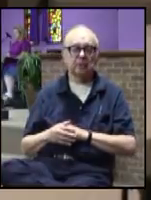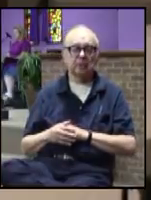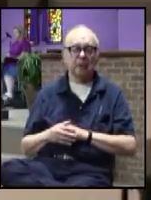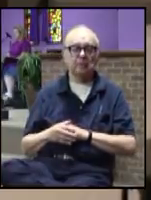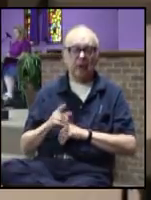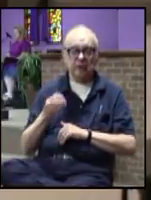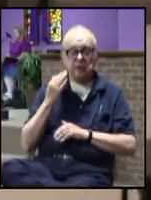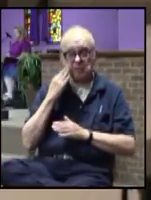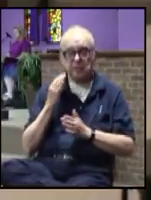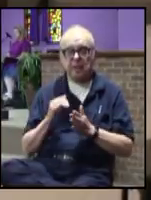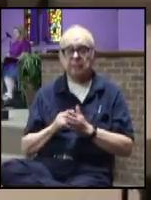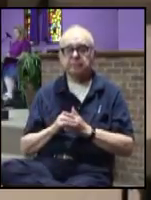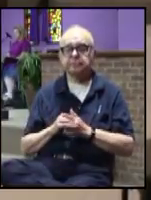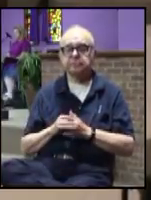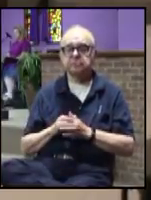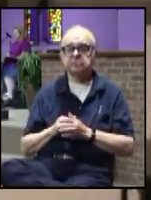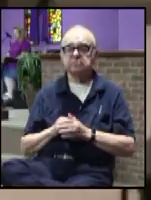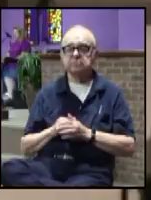Only you do.